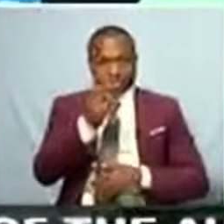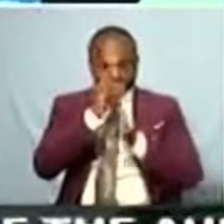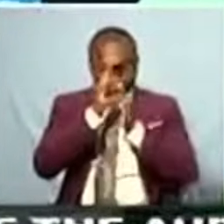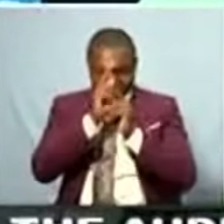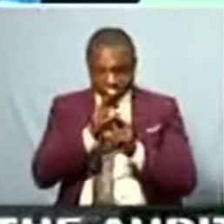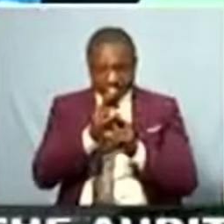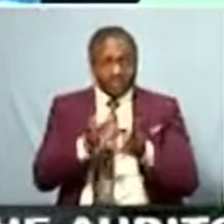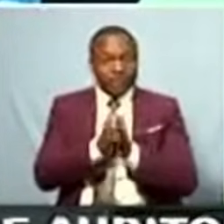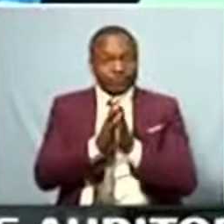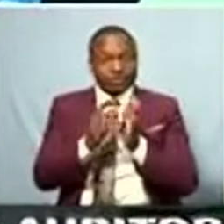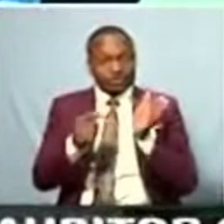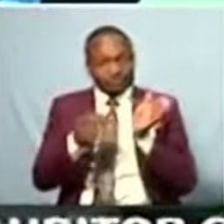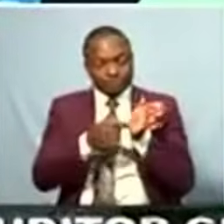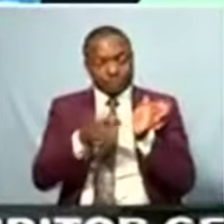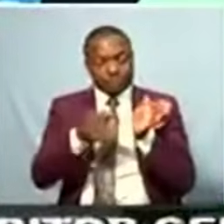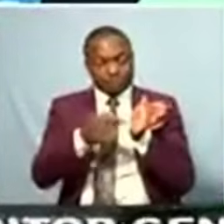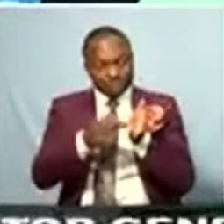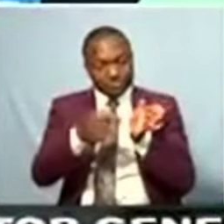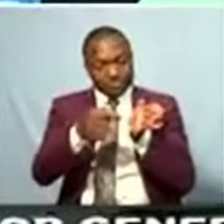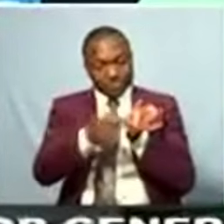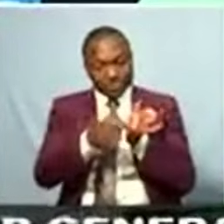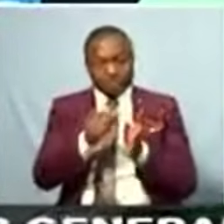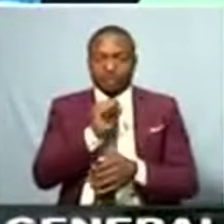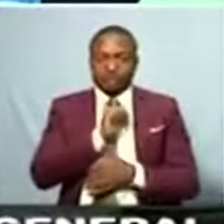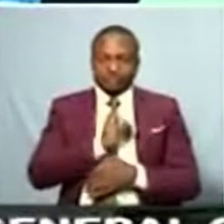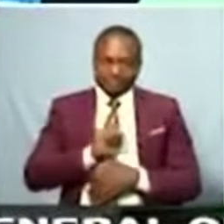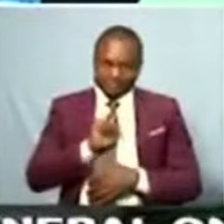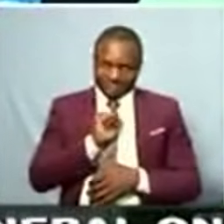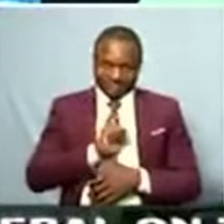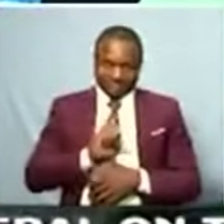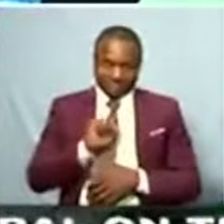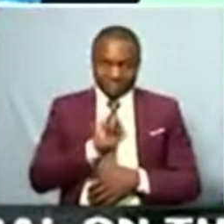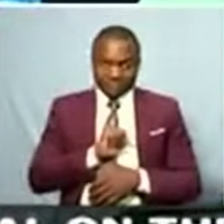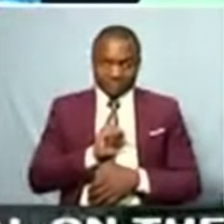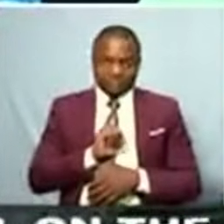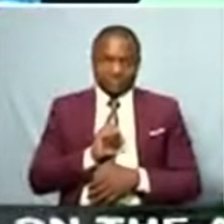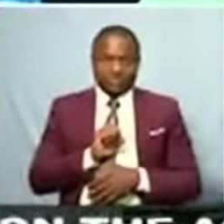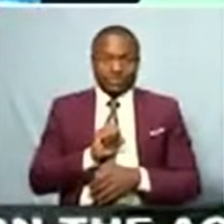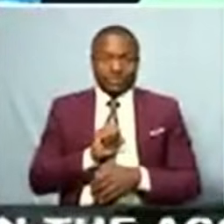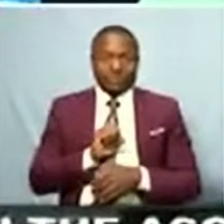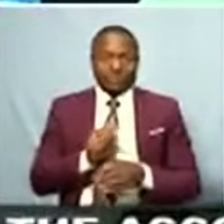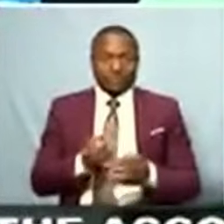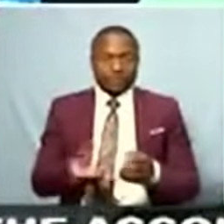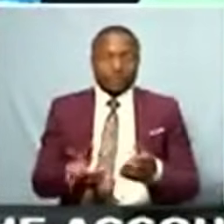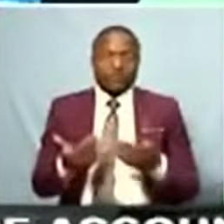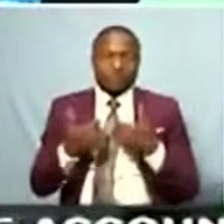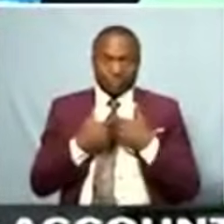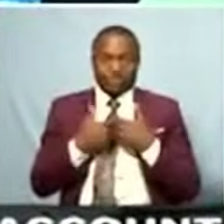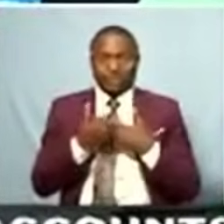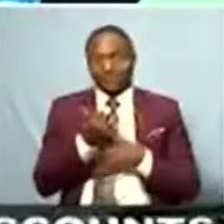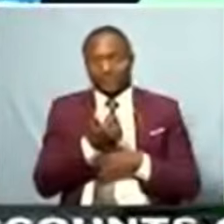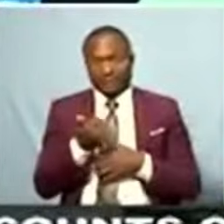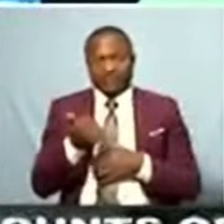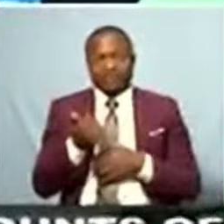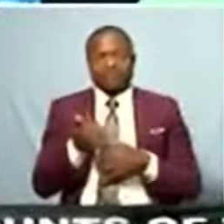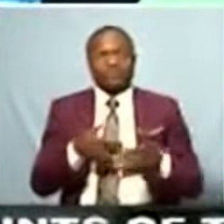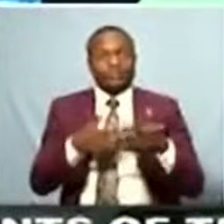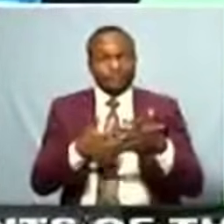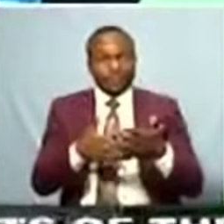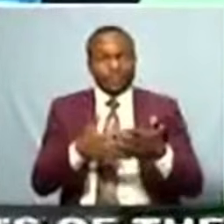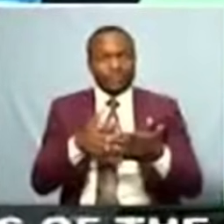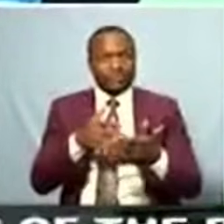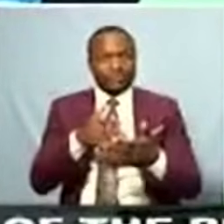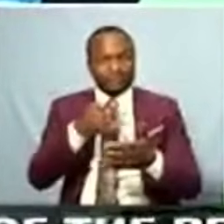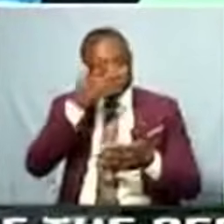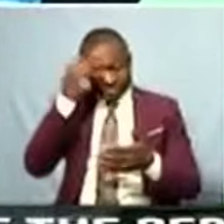asked on the dots, we apologize. I think we did an addendum to just show that we forgot. When it went to the printers, we forgot to put